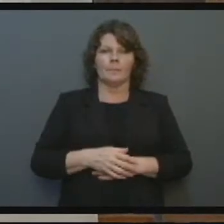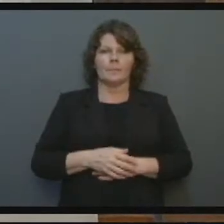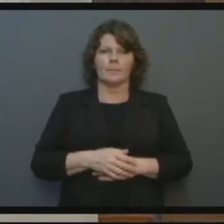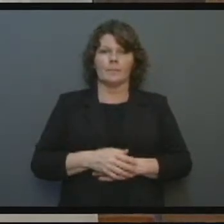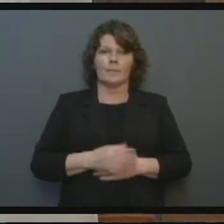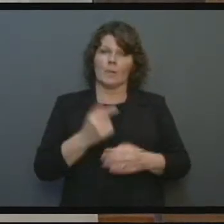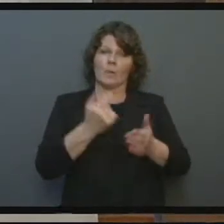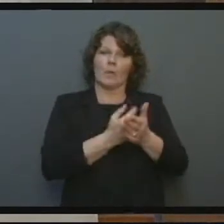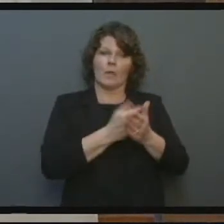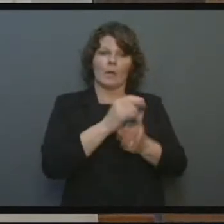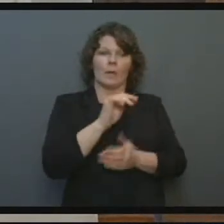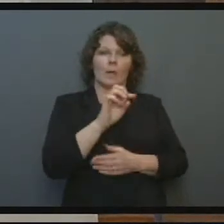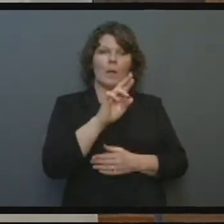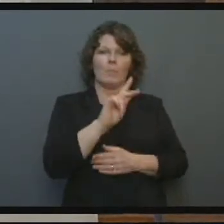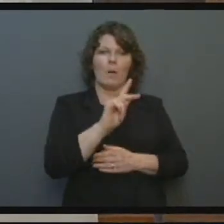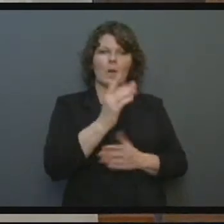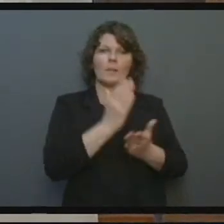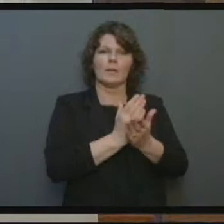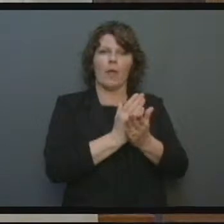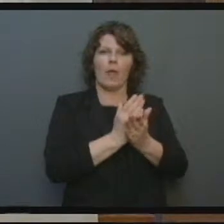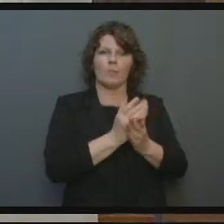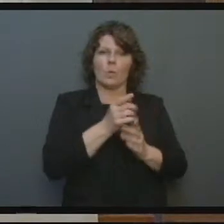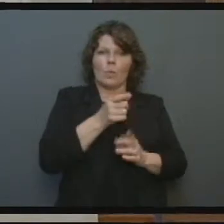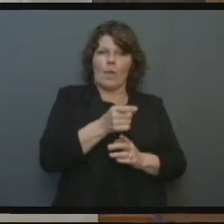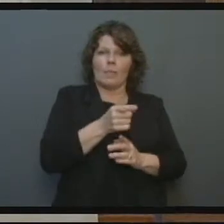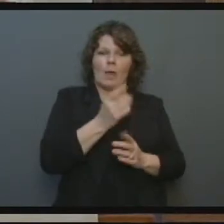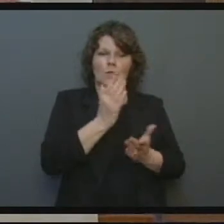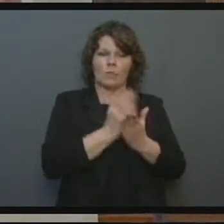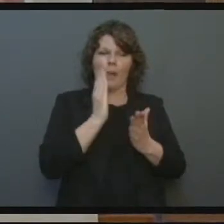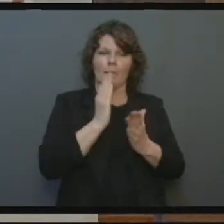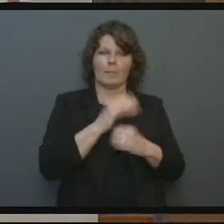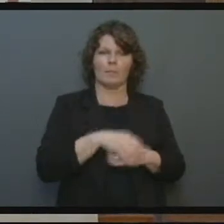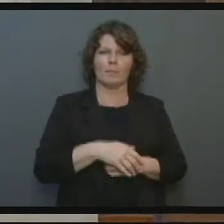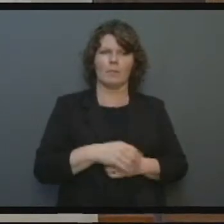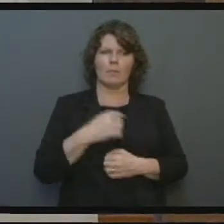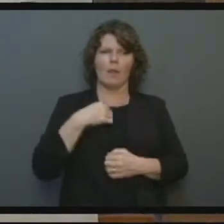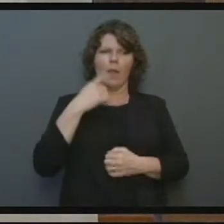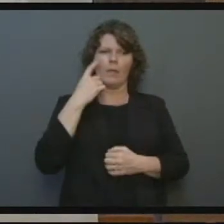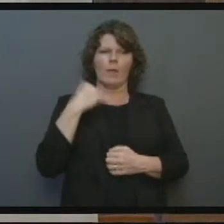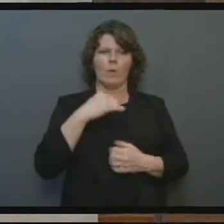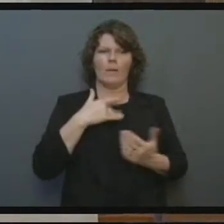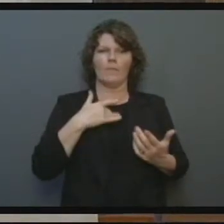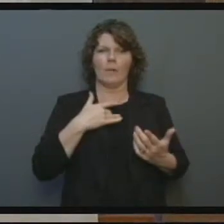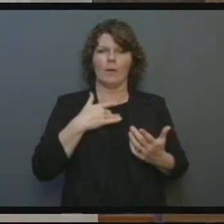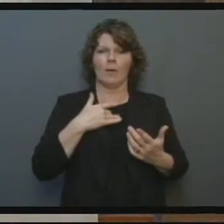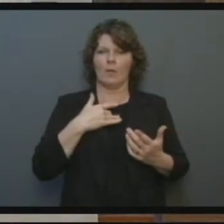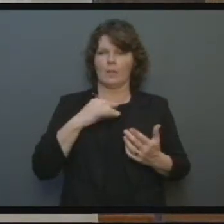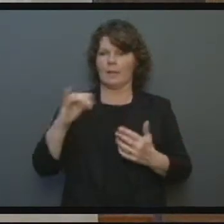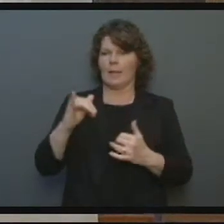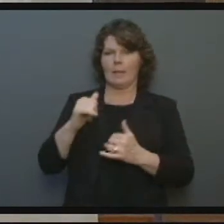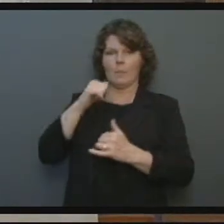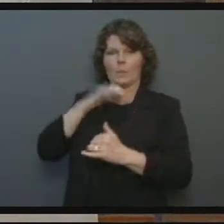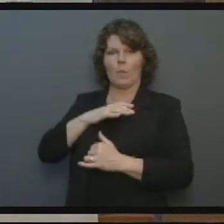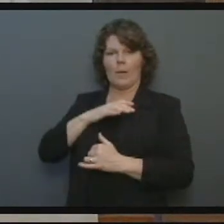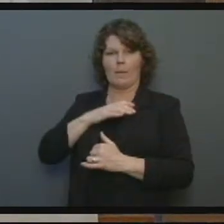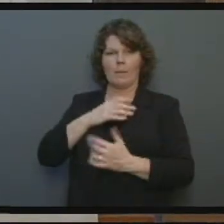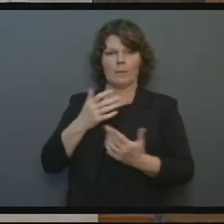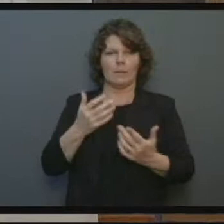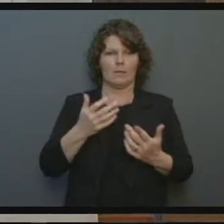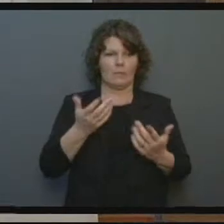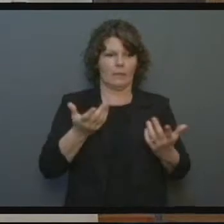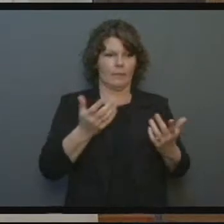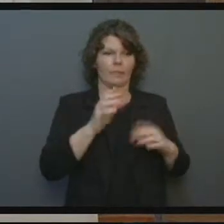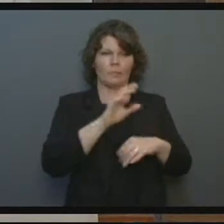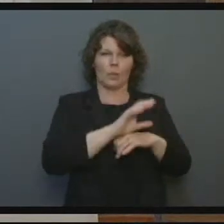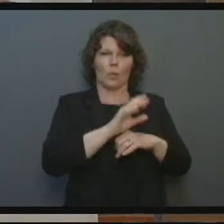Now the Gospel of Mark stops right here. And I believe that we are left in the same position of the women. We in the church have been going through the